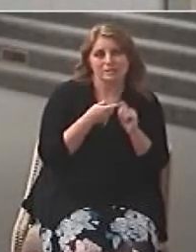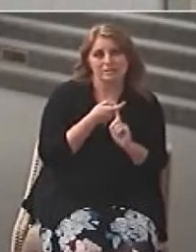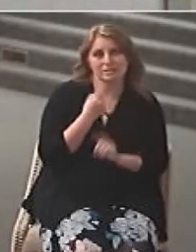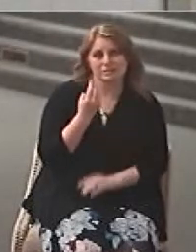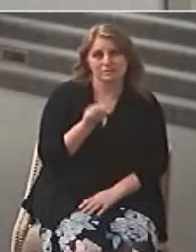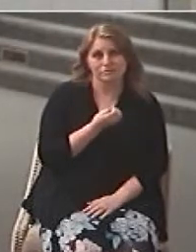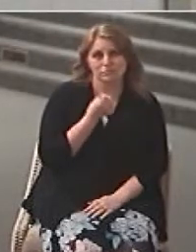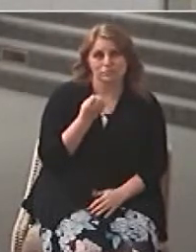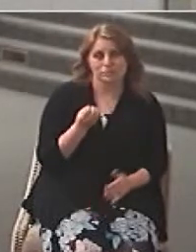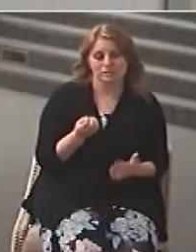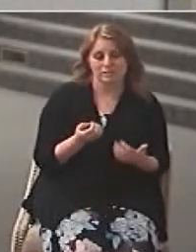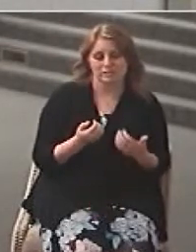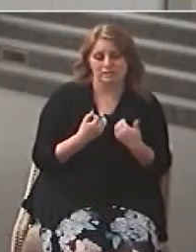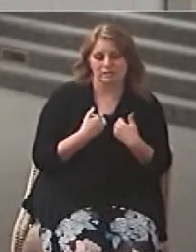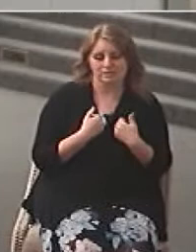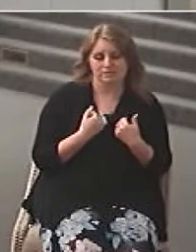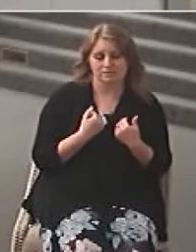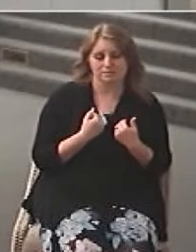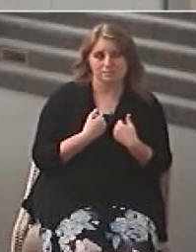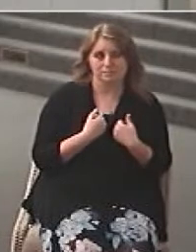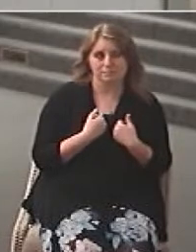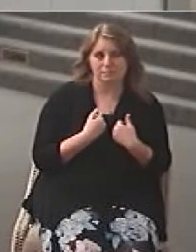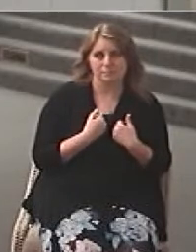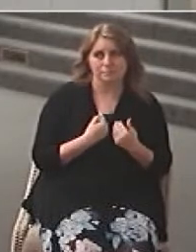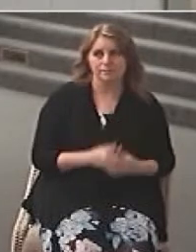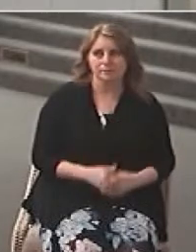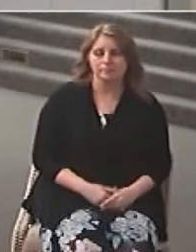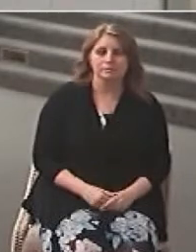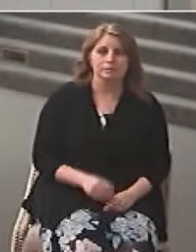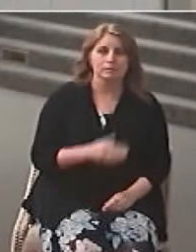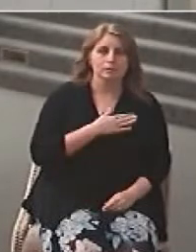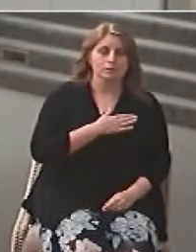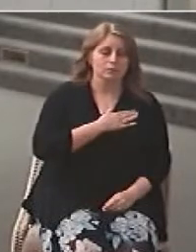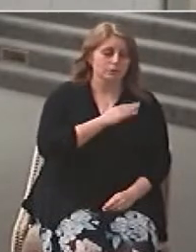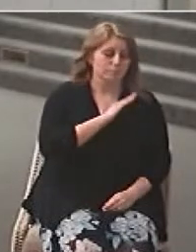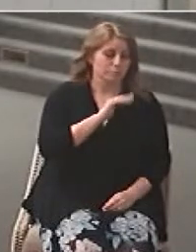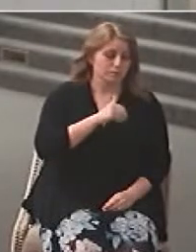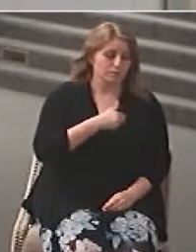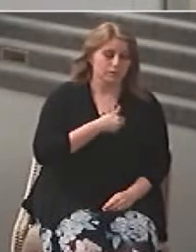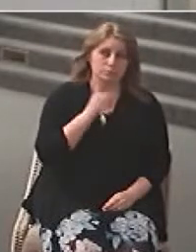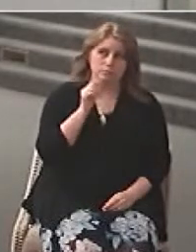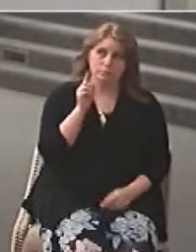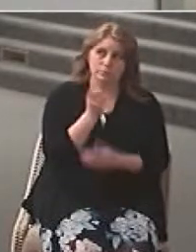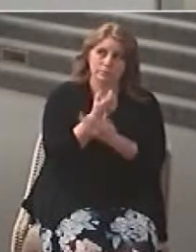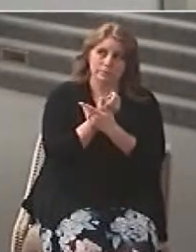friend I ever had. He saves